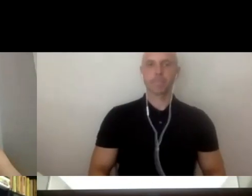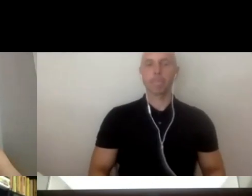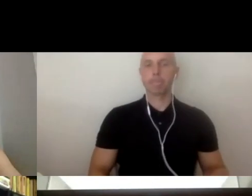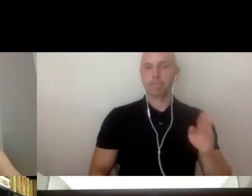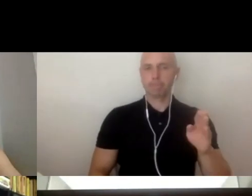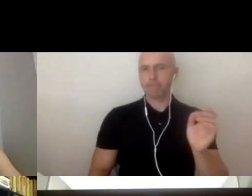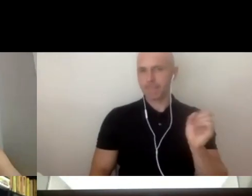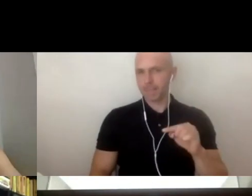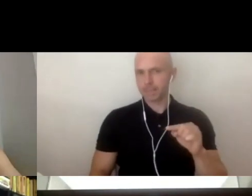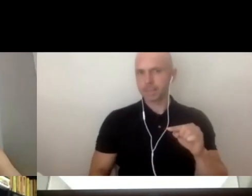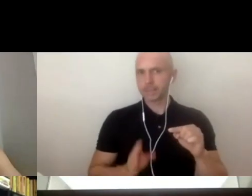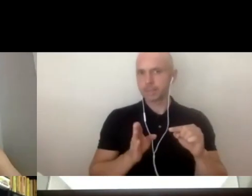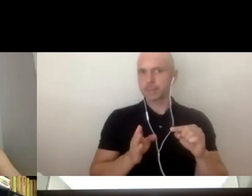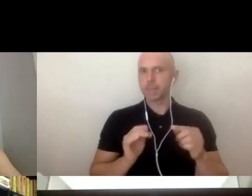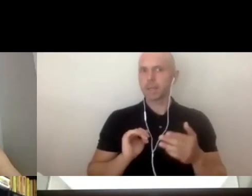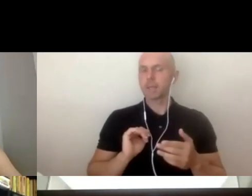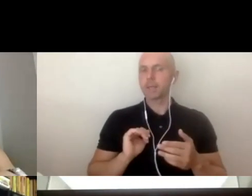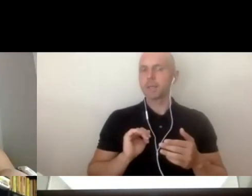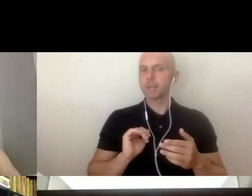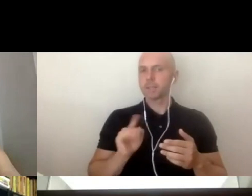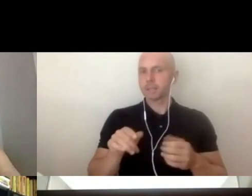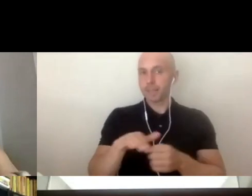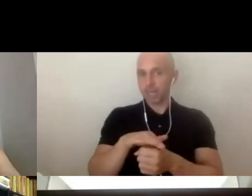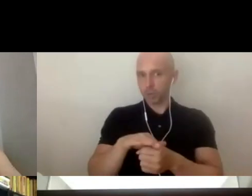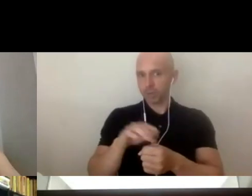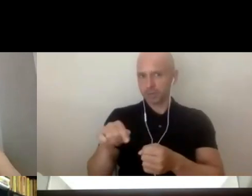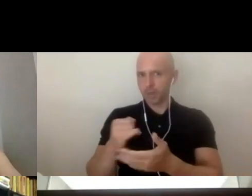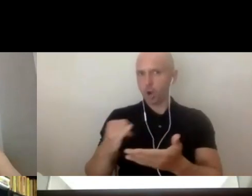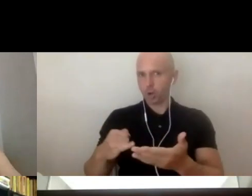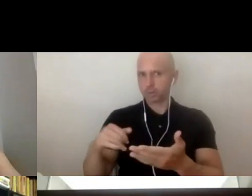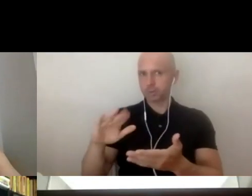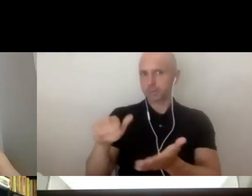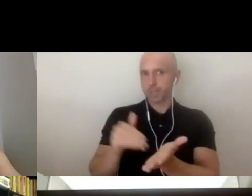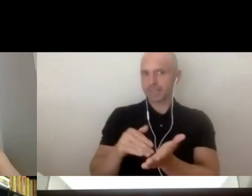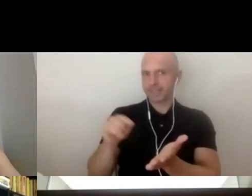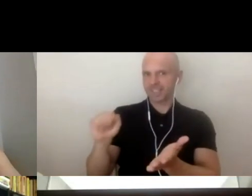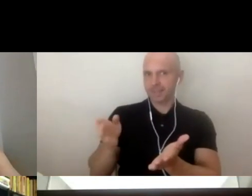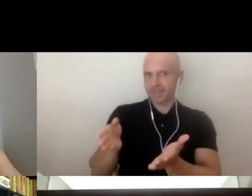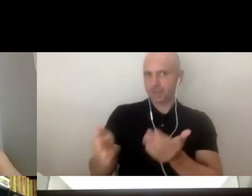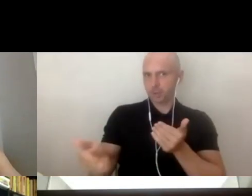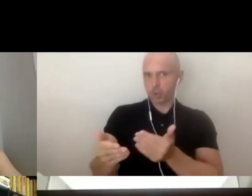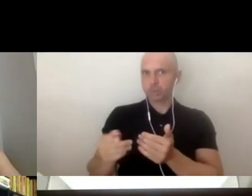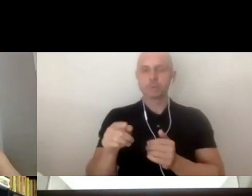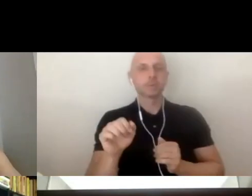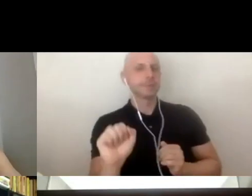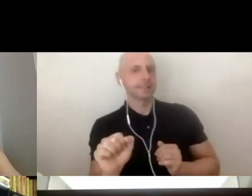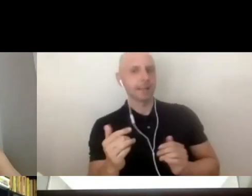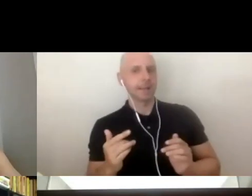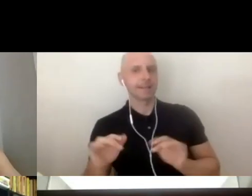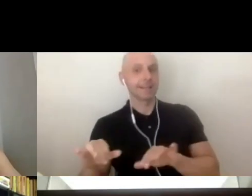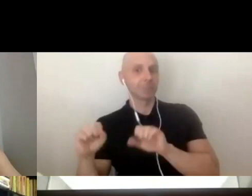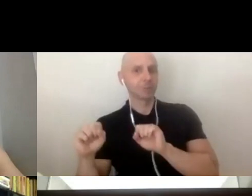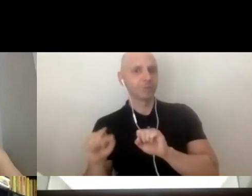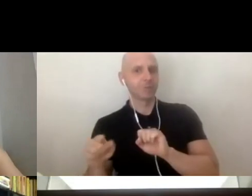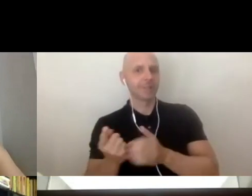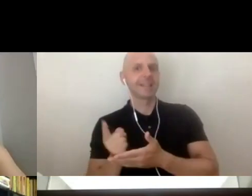with a local art service or organization? Like, Yes, I am. I'm in touch with Arts Etobicoke. They helped me. I took over their account last week to